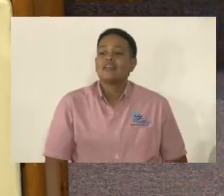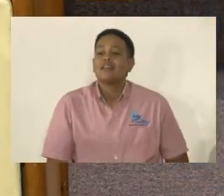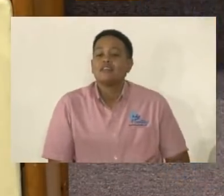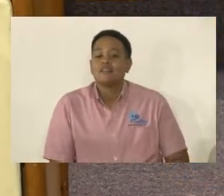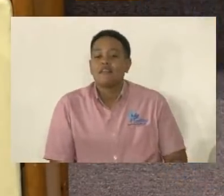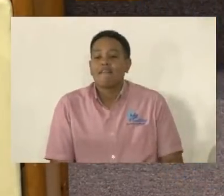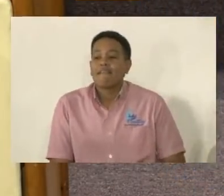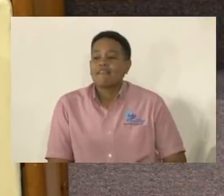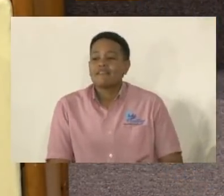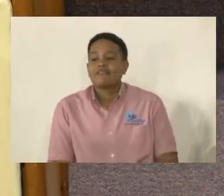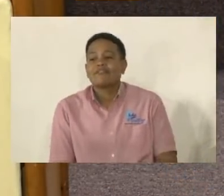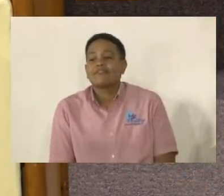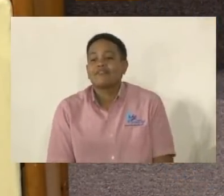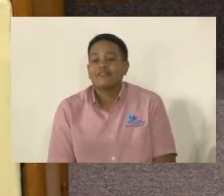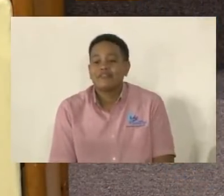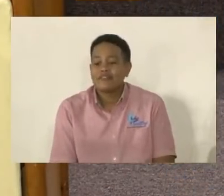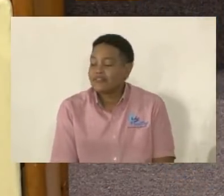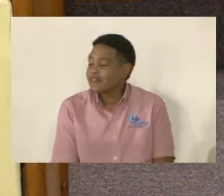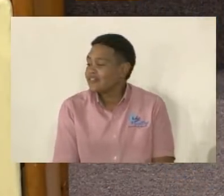So retracted.